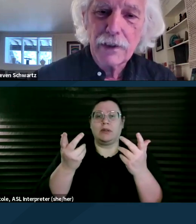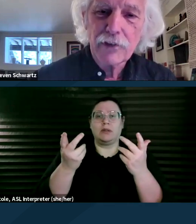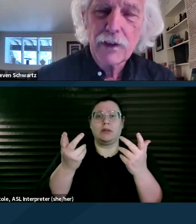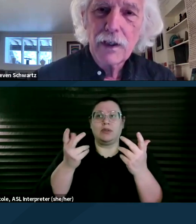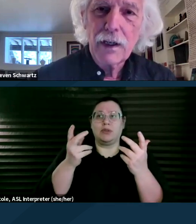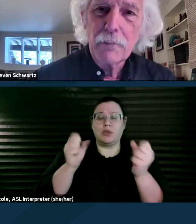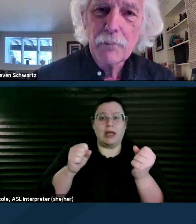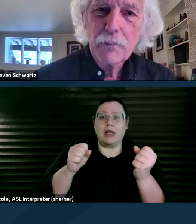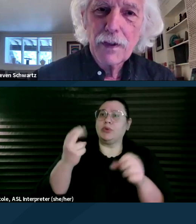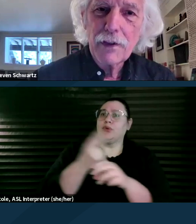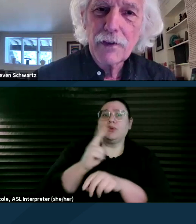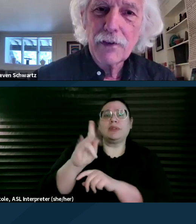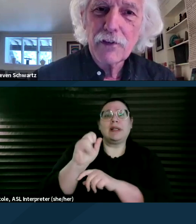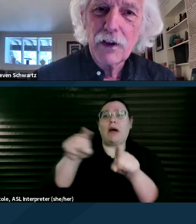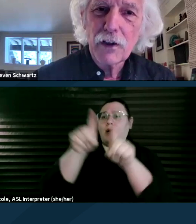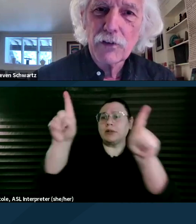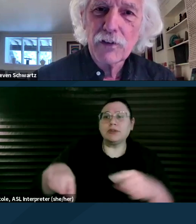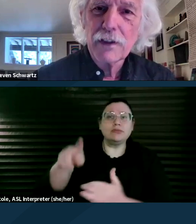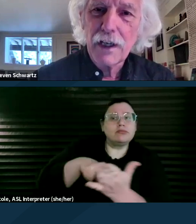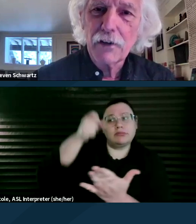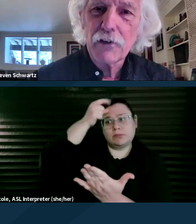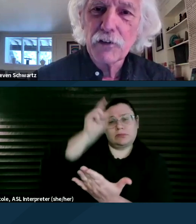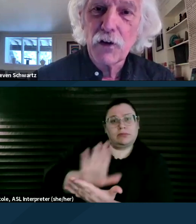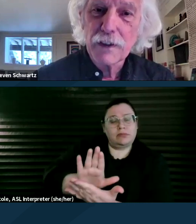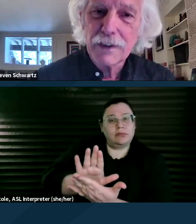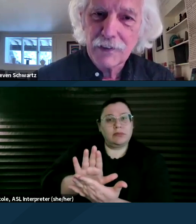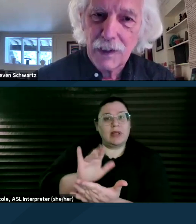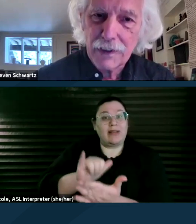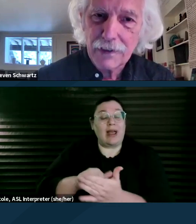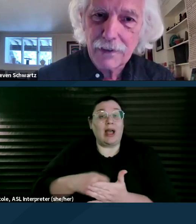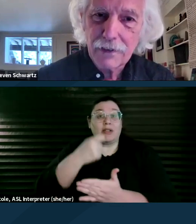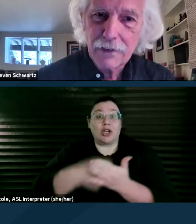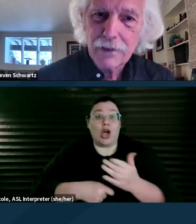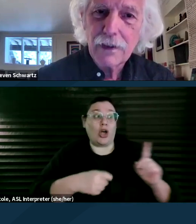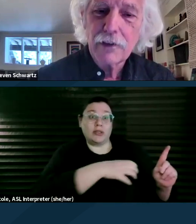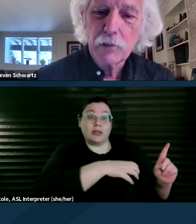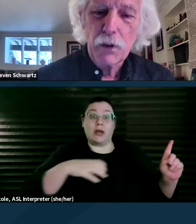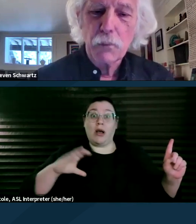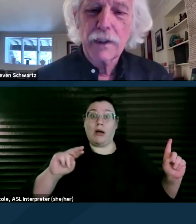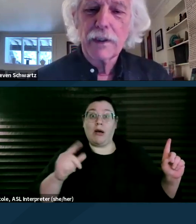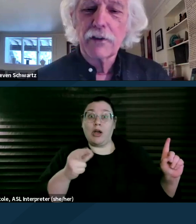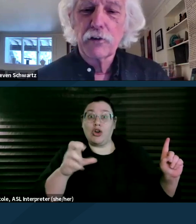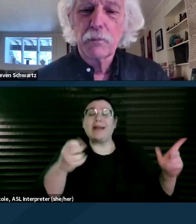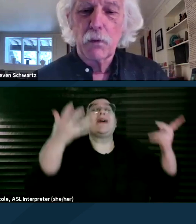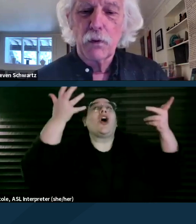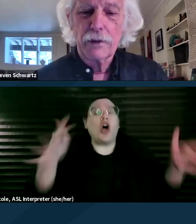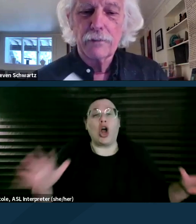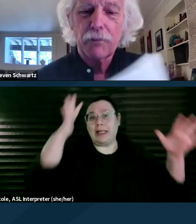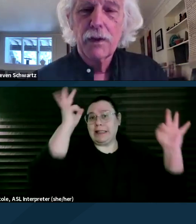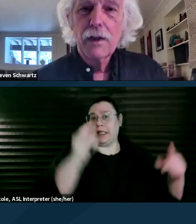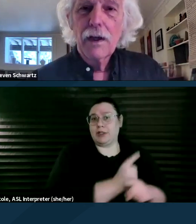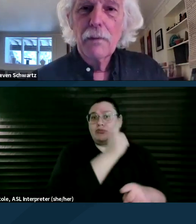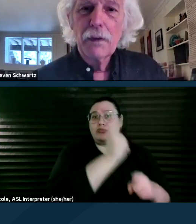a kiosk is a cost that the Congress already decided is appropriate and should be